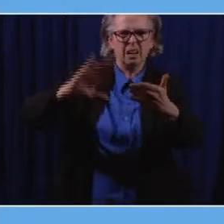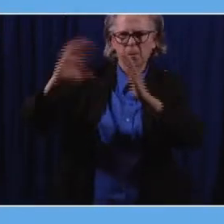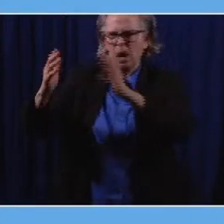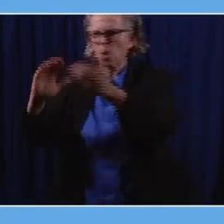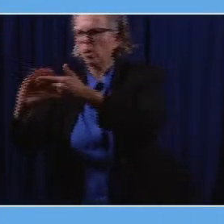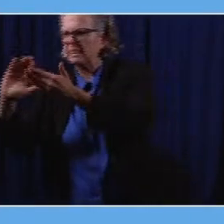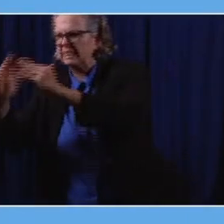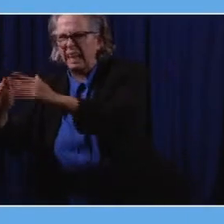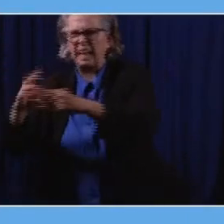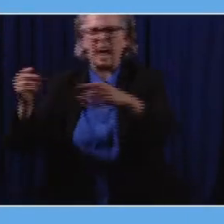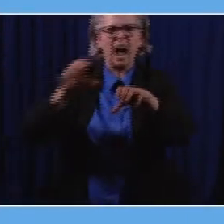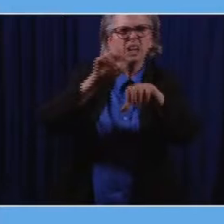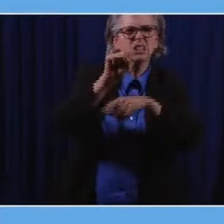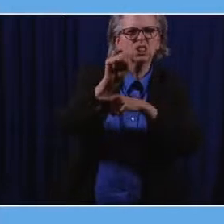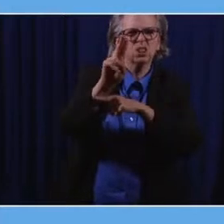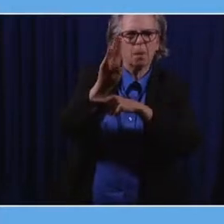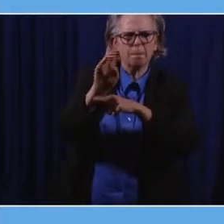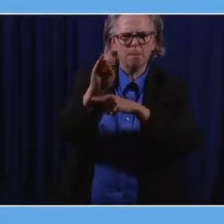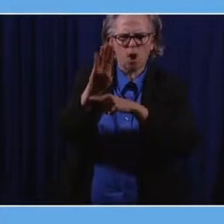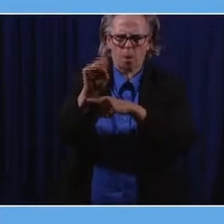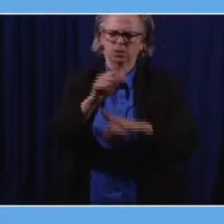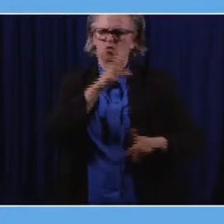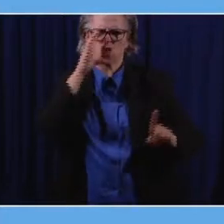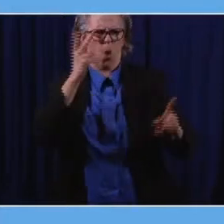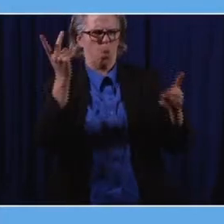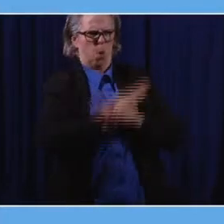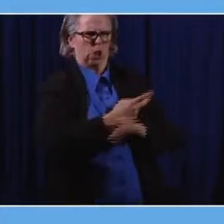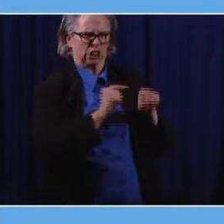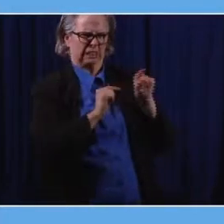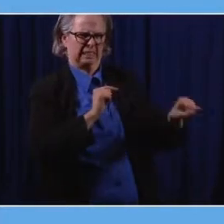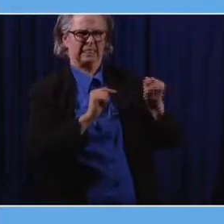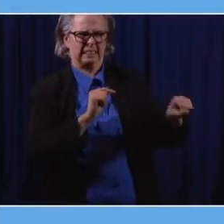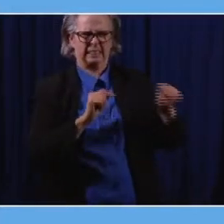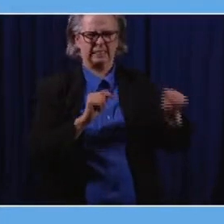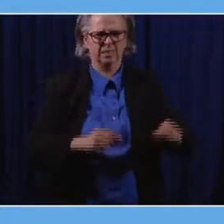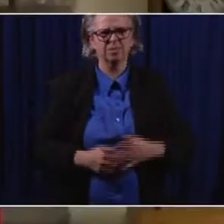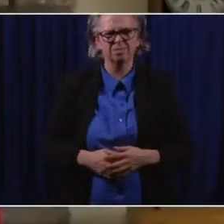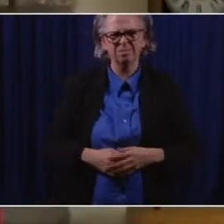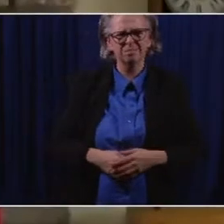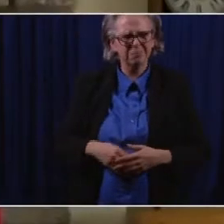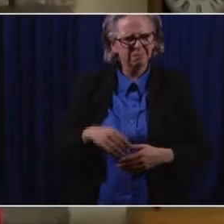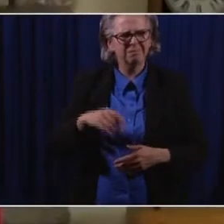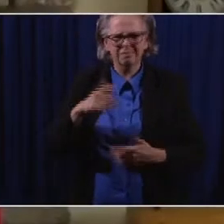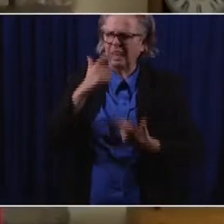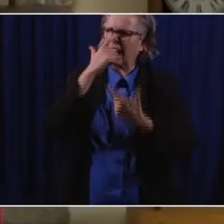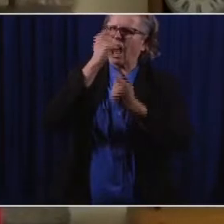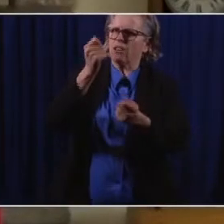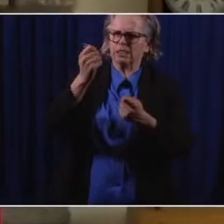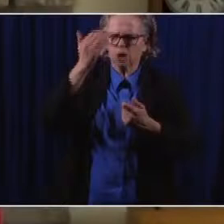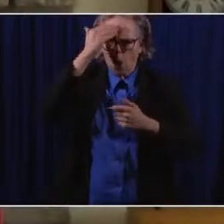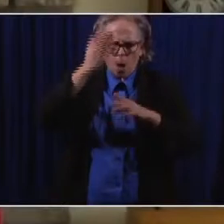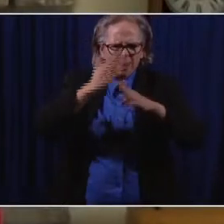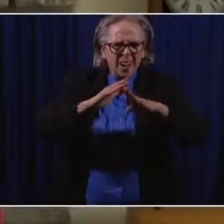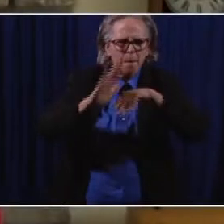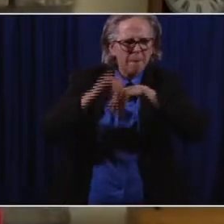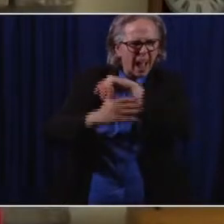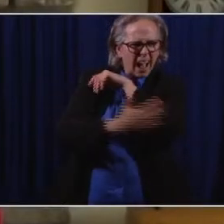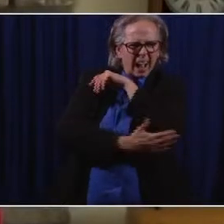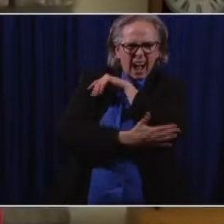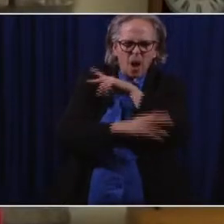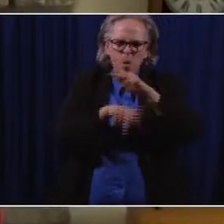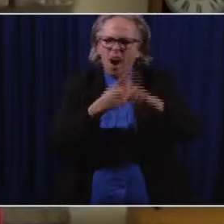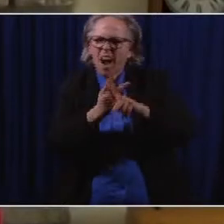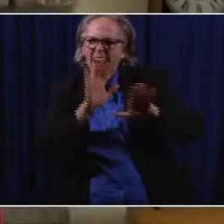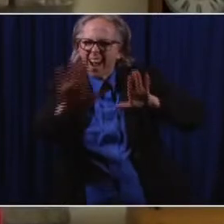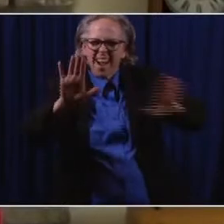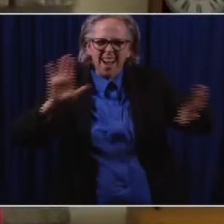hospitals, people with COVID who are going into hospitals. And so these are just interesting trends. More rural, we're seeing it more rural, and we're